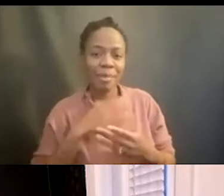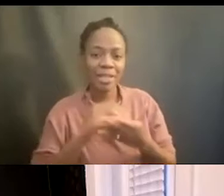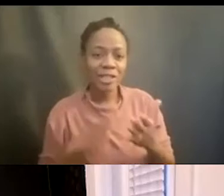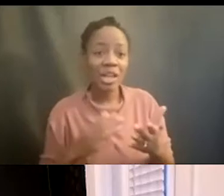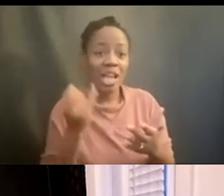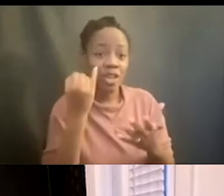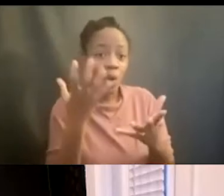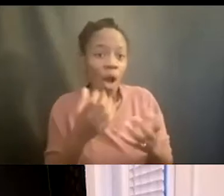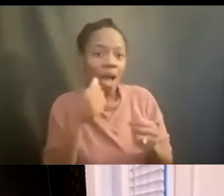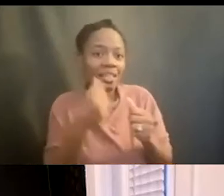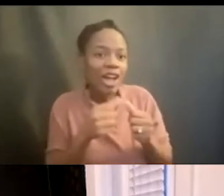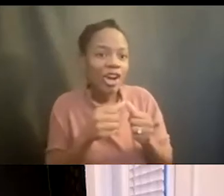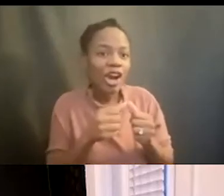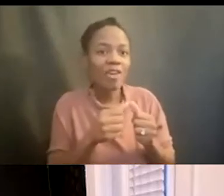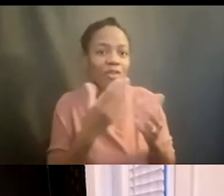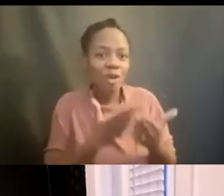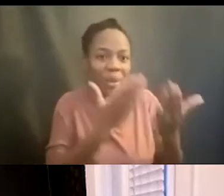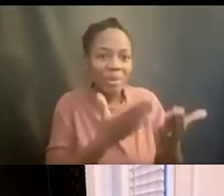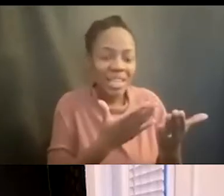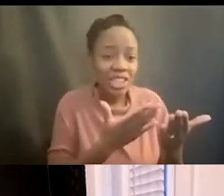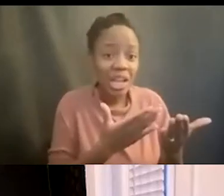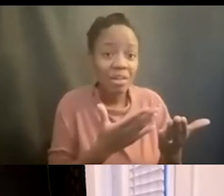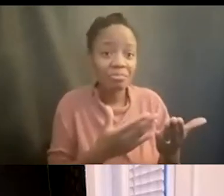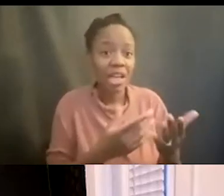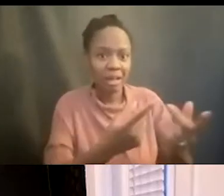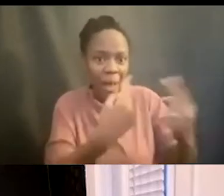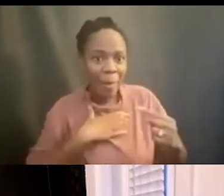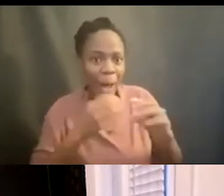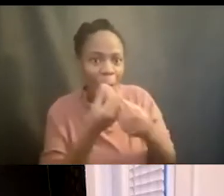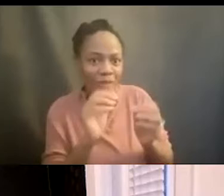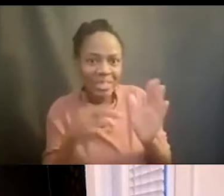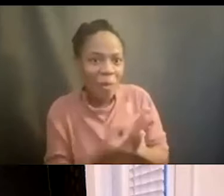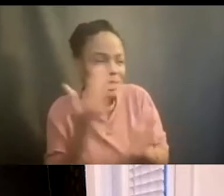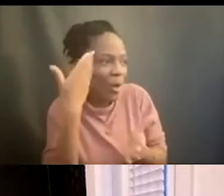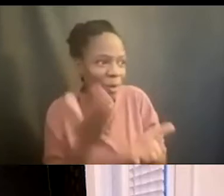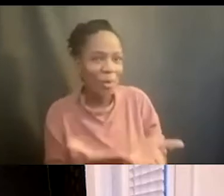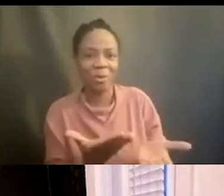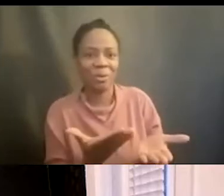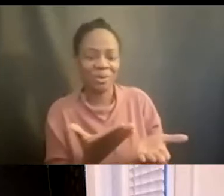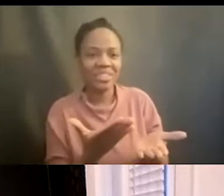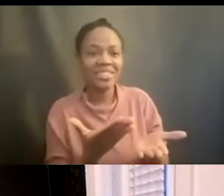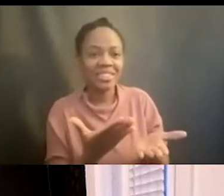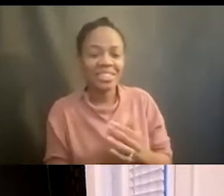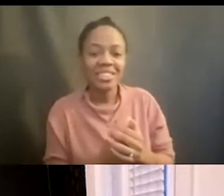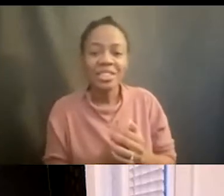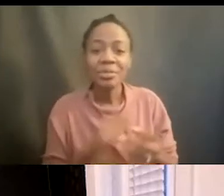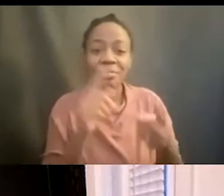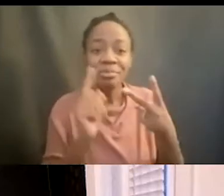come to my office hours. I don't know you, I can't write a good one. So getting involved is so important. And then two, the fact